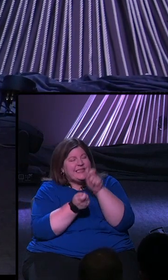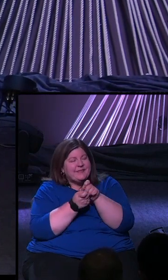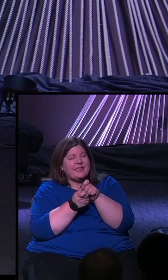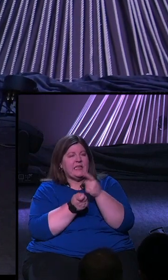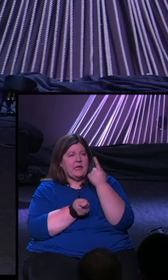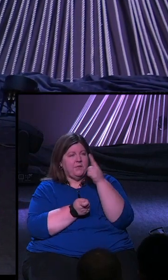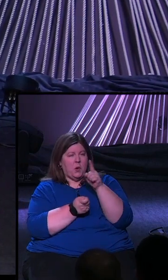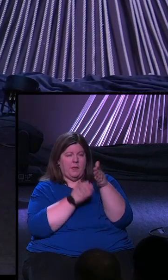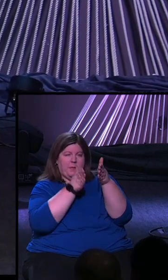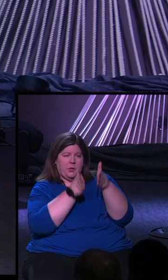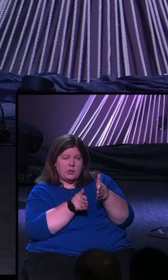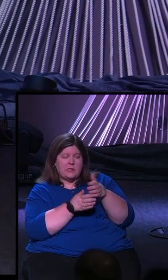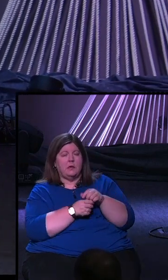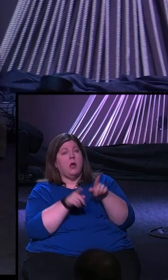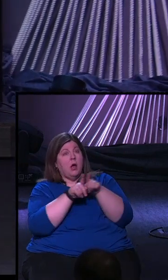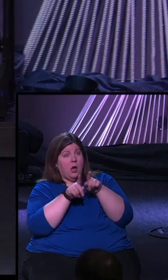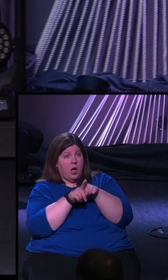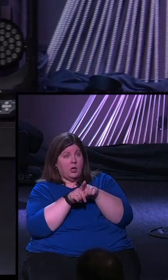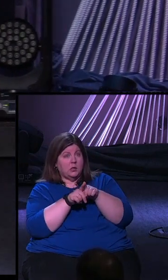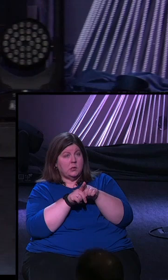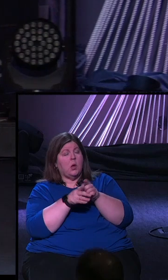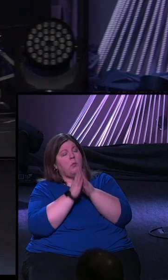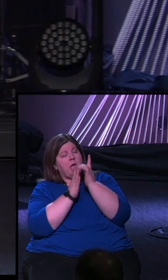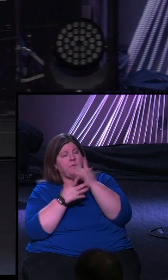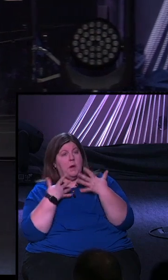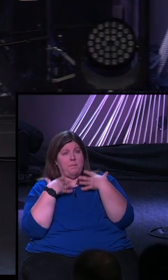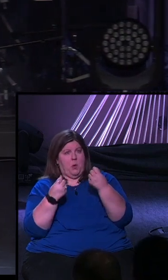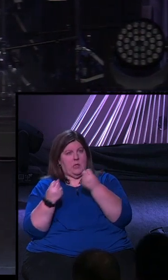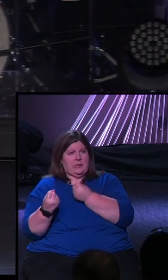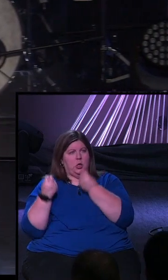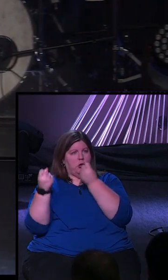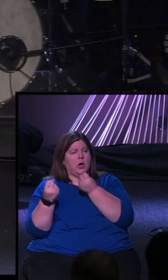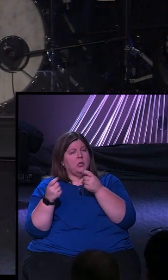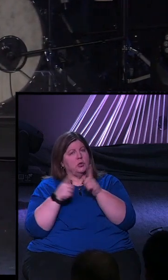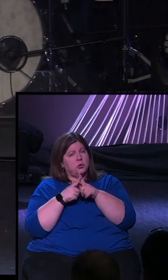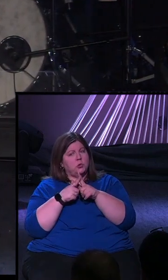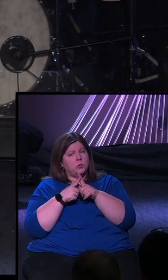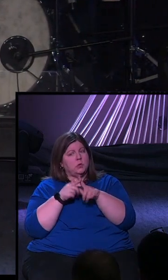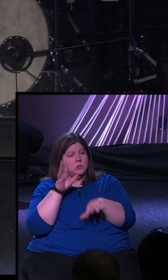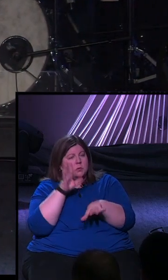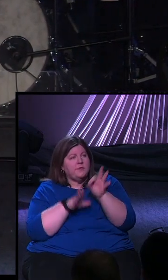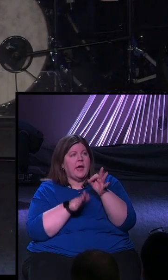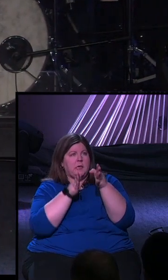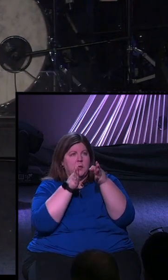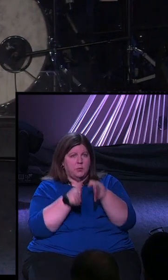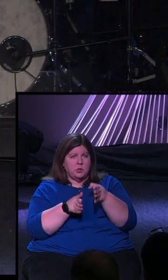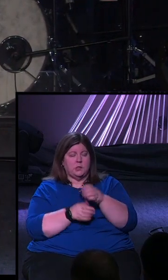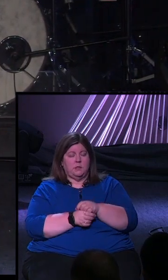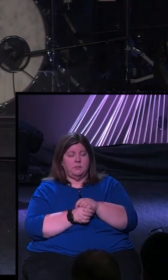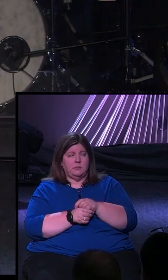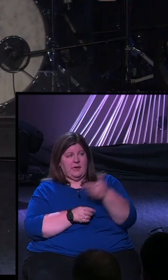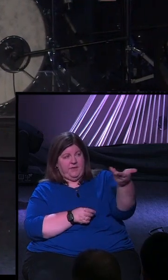person. And I want you guys to also pray for the boldness and the courage to go and find that person and invite them